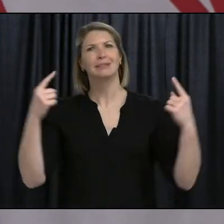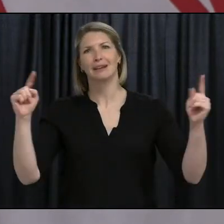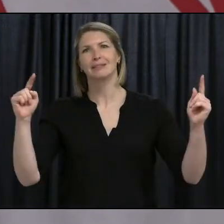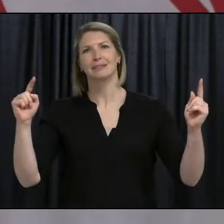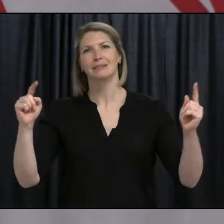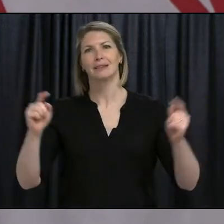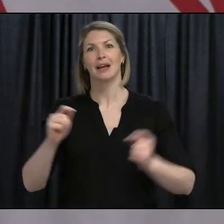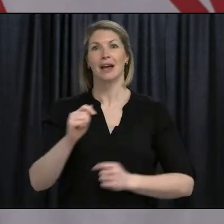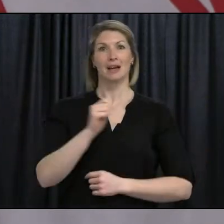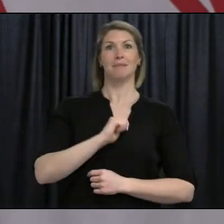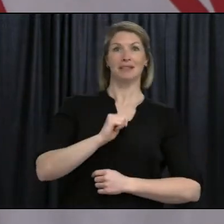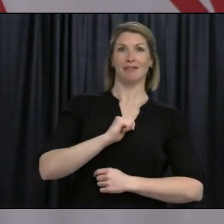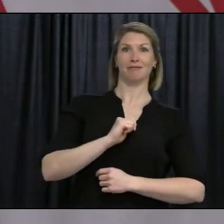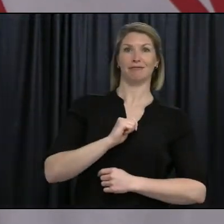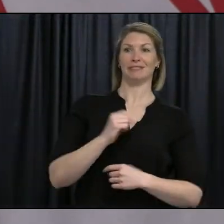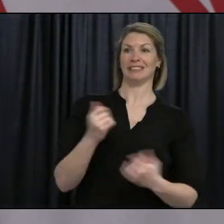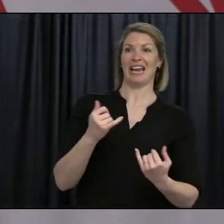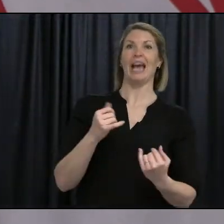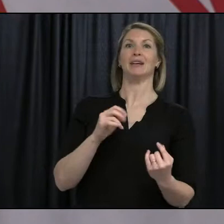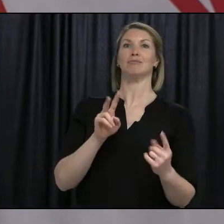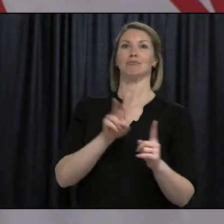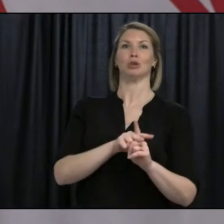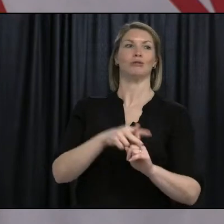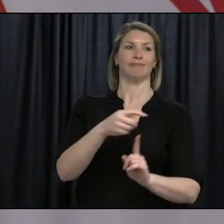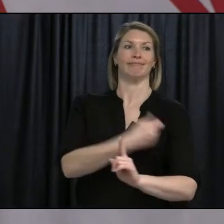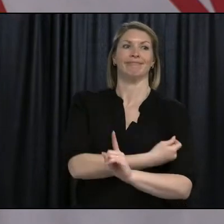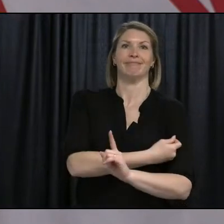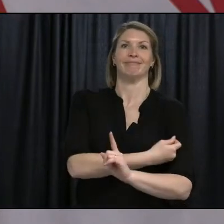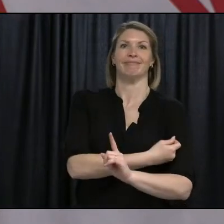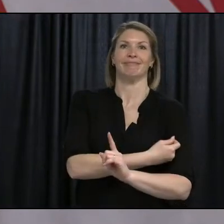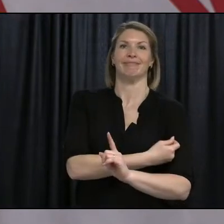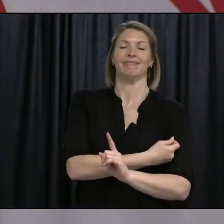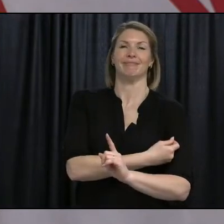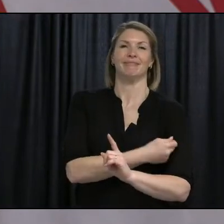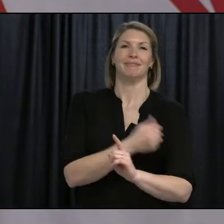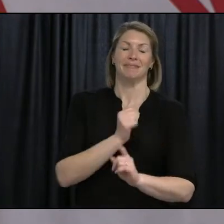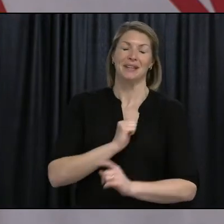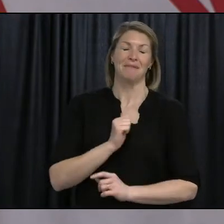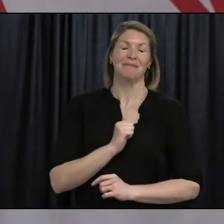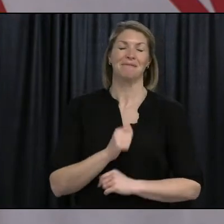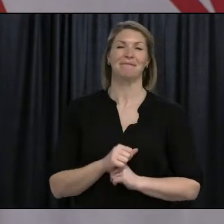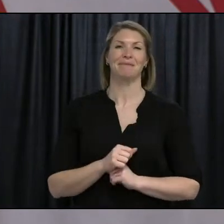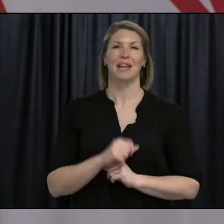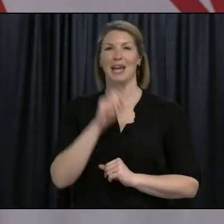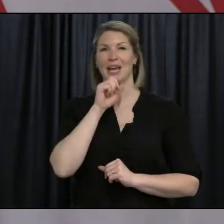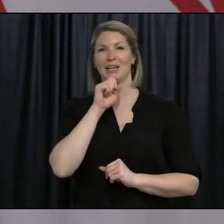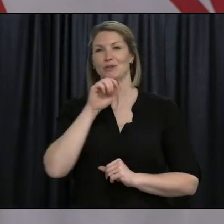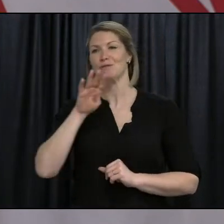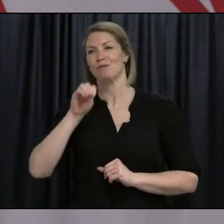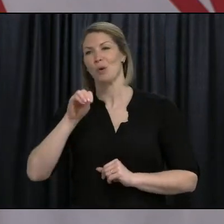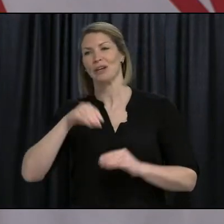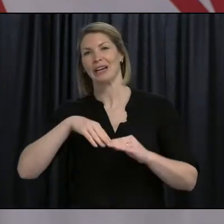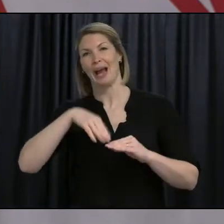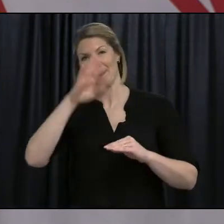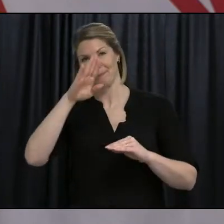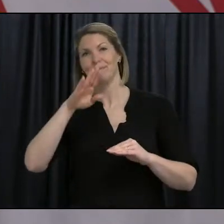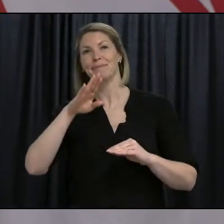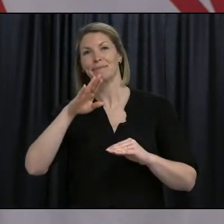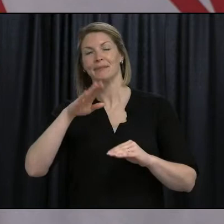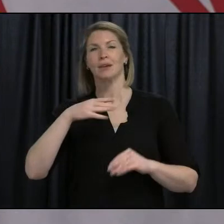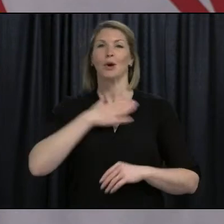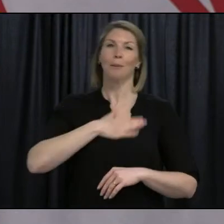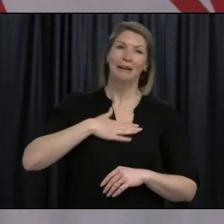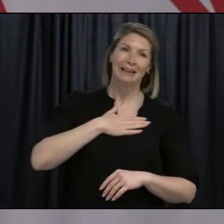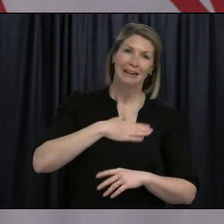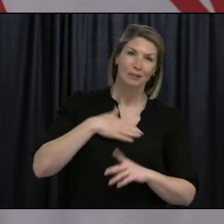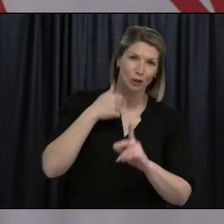personal note, today I booked my own appointment to get a vaccine as it opened up for those of us who are over the age of 40. So please, if you're in that